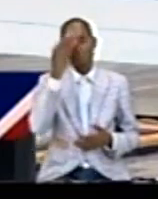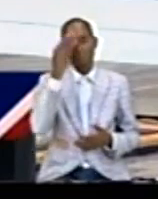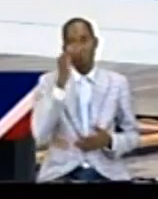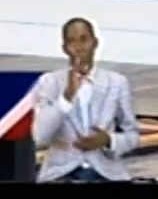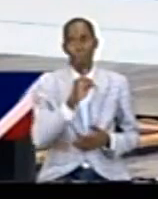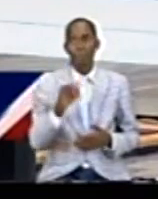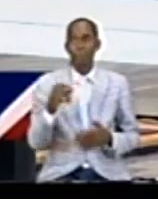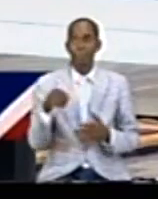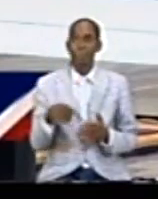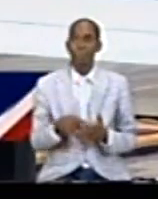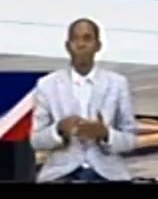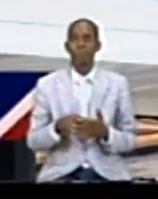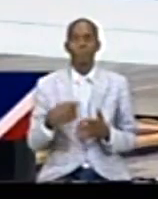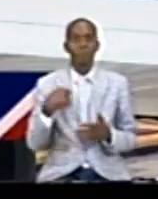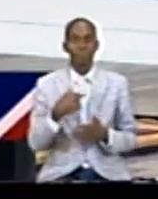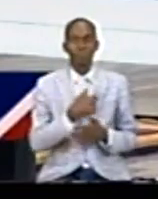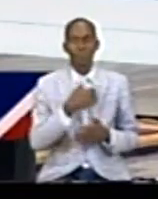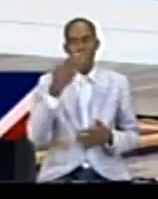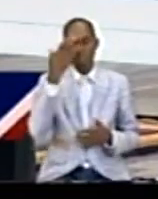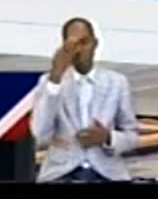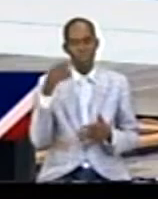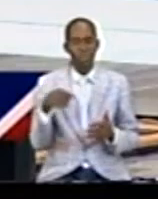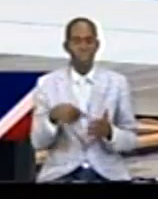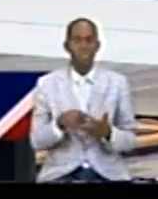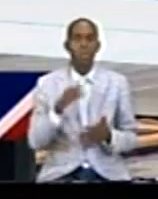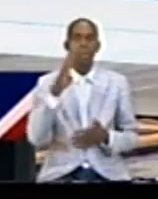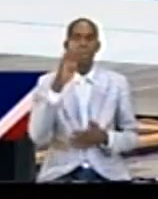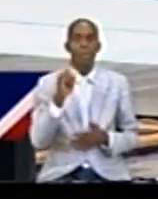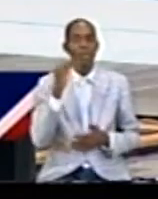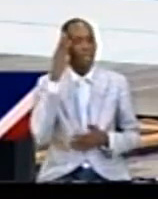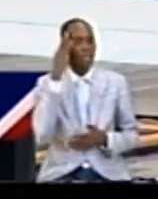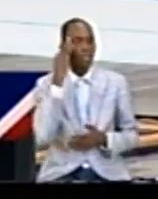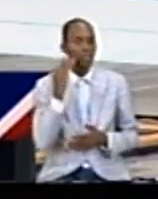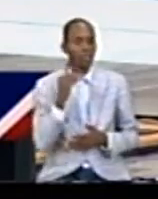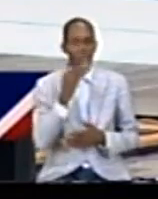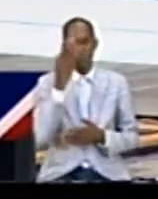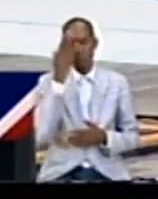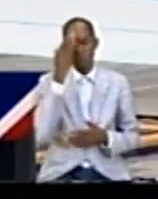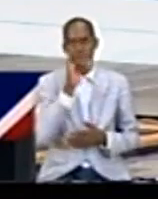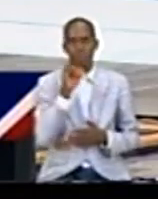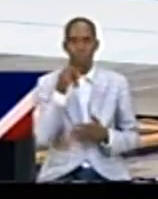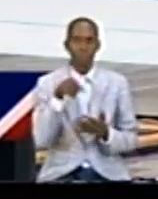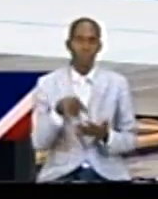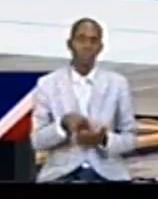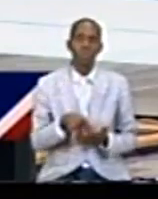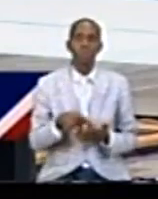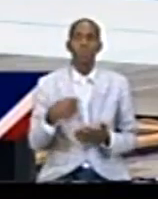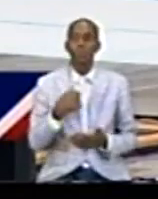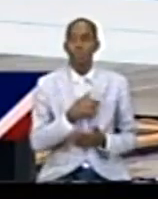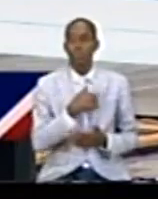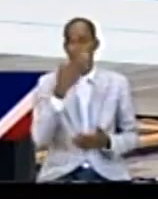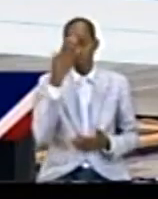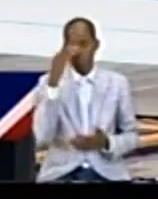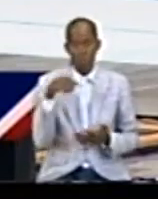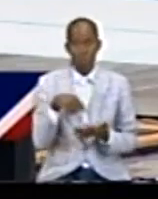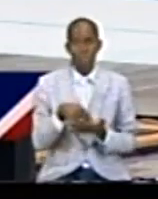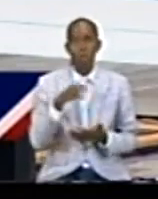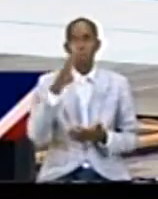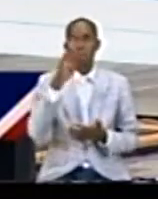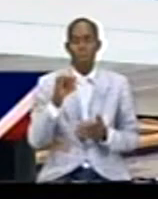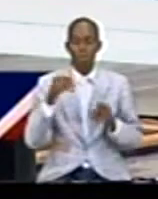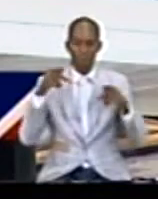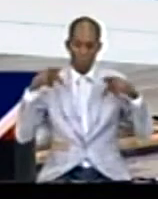this, we know this by experience. Knowing this, we know this by